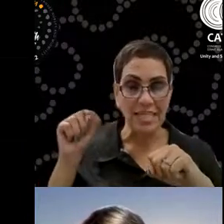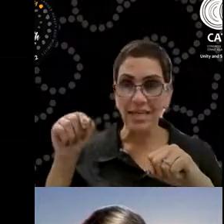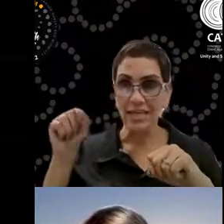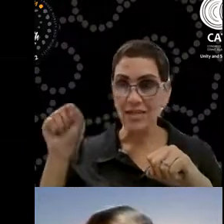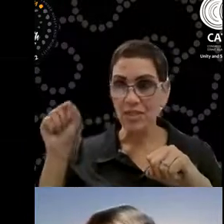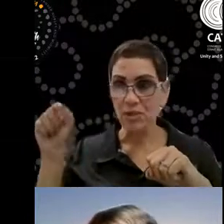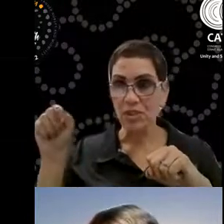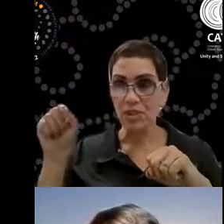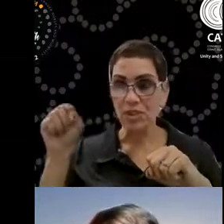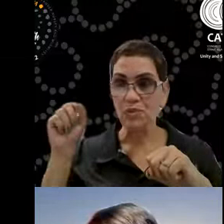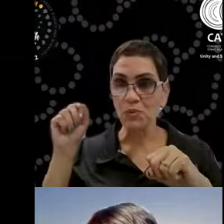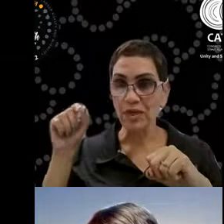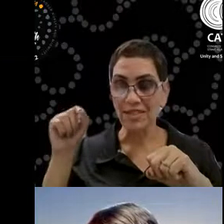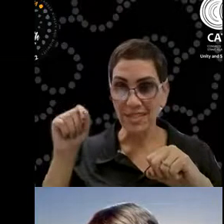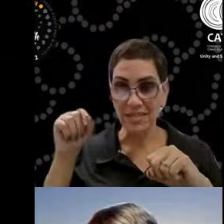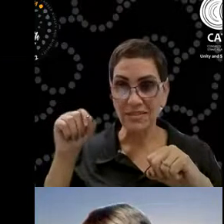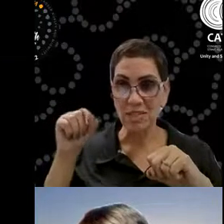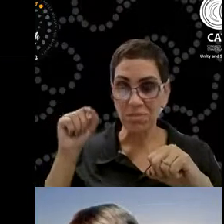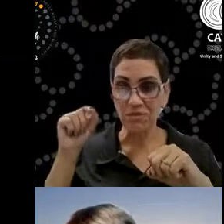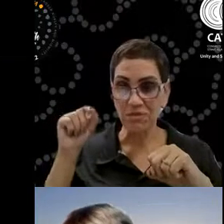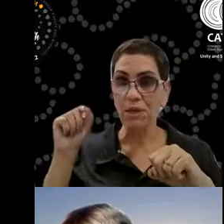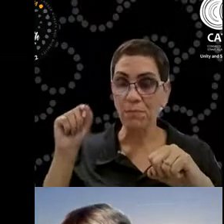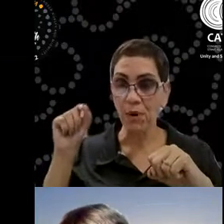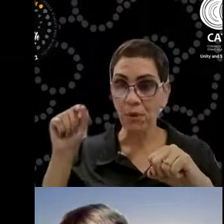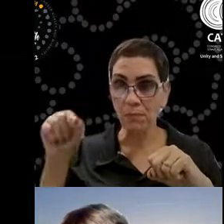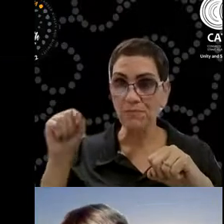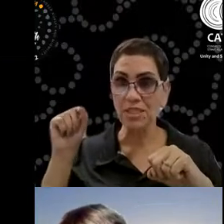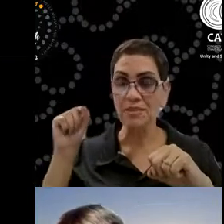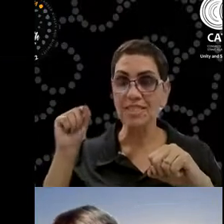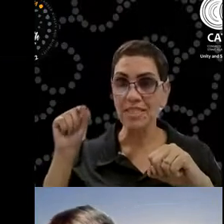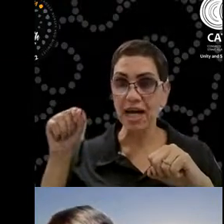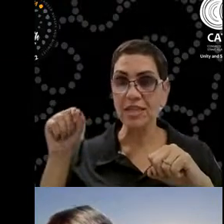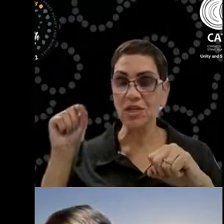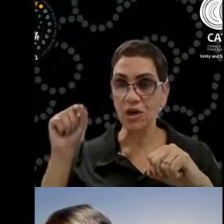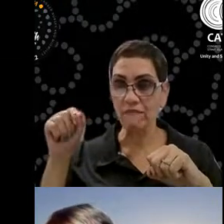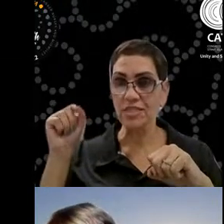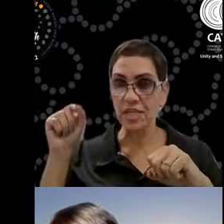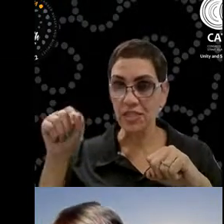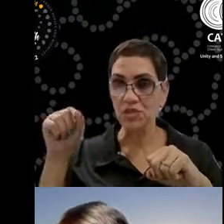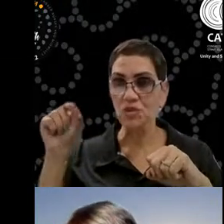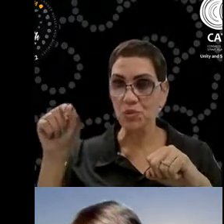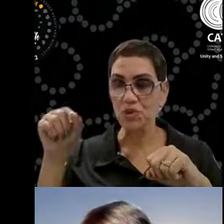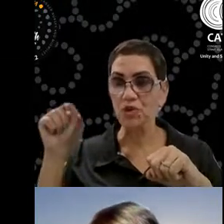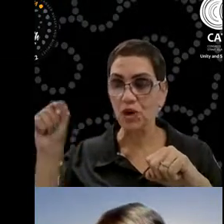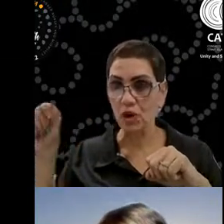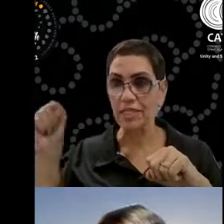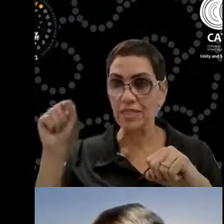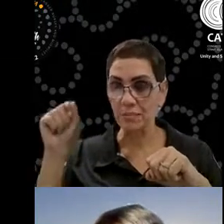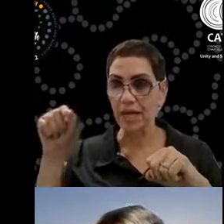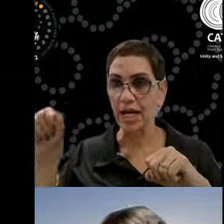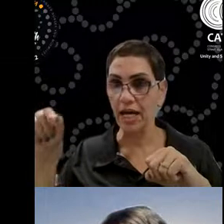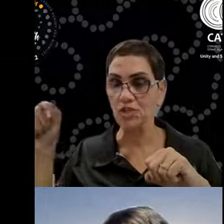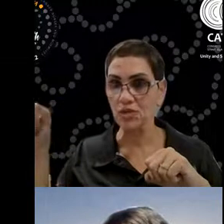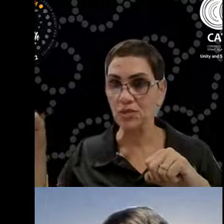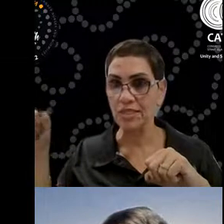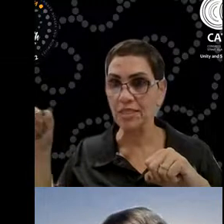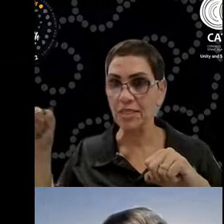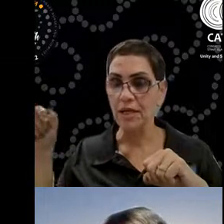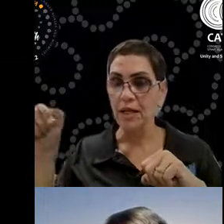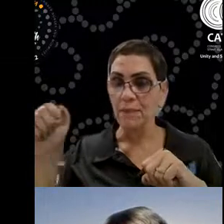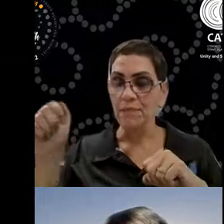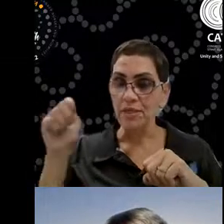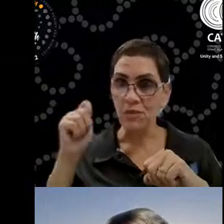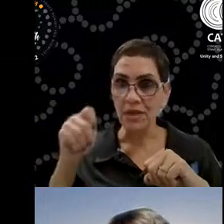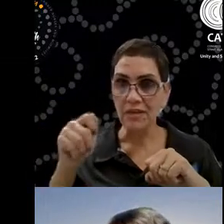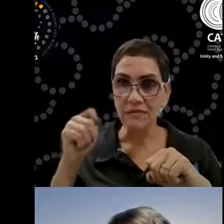provide answers to any of these questions. What it does is provide prompts to start the conversations with your colleagues about how to